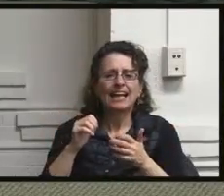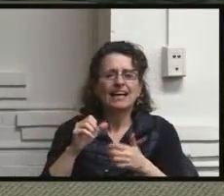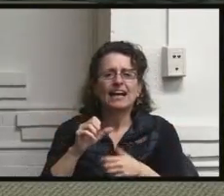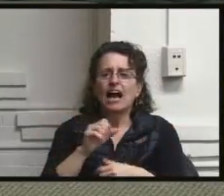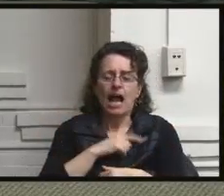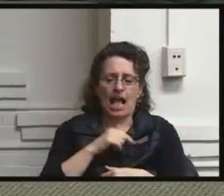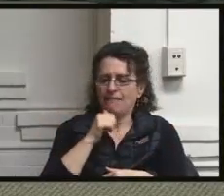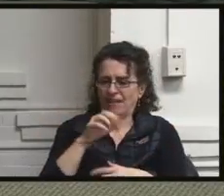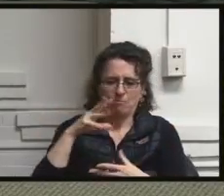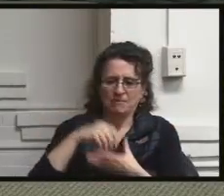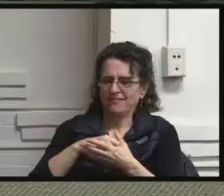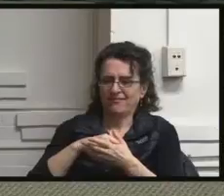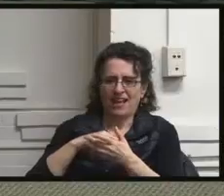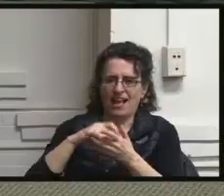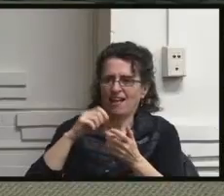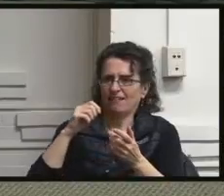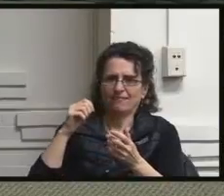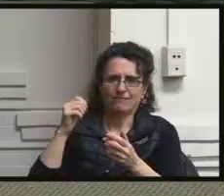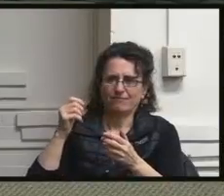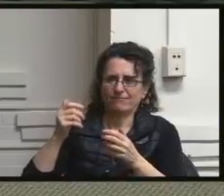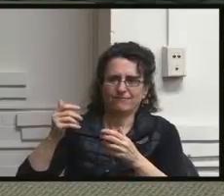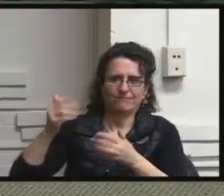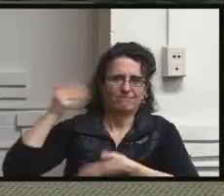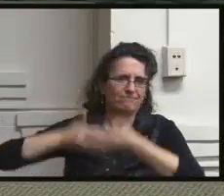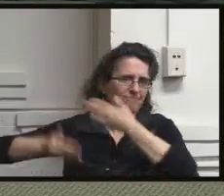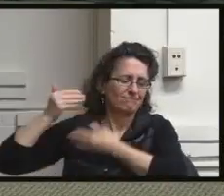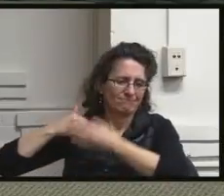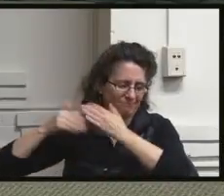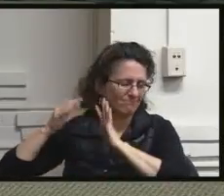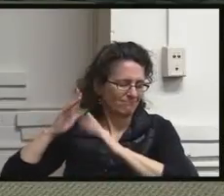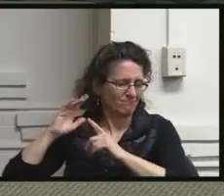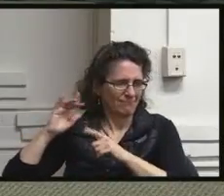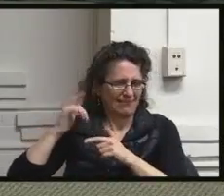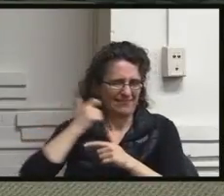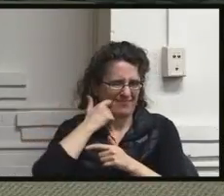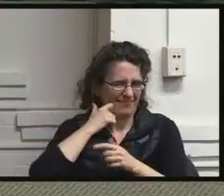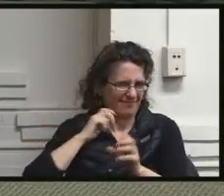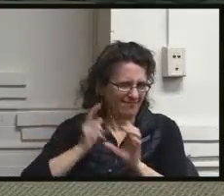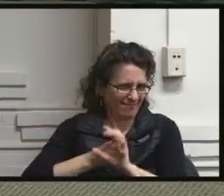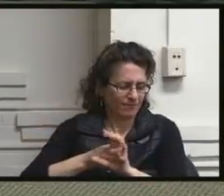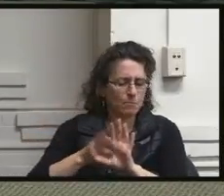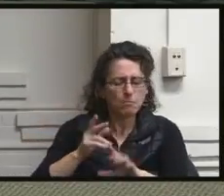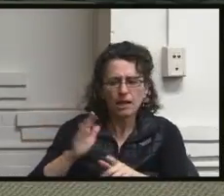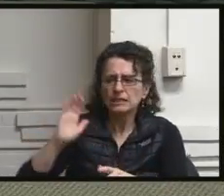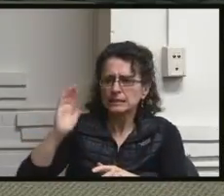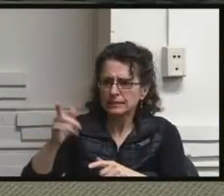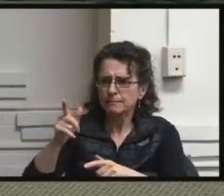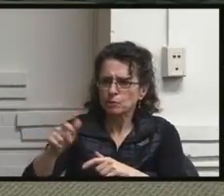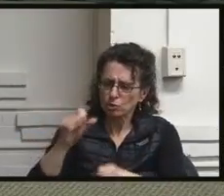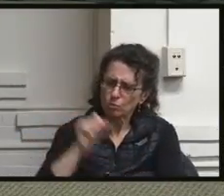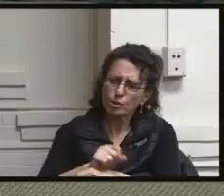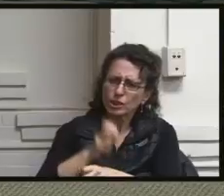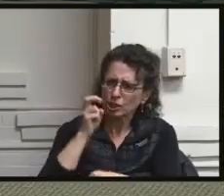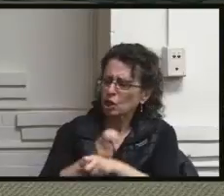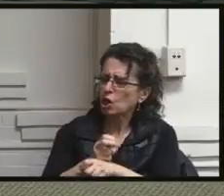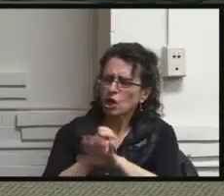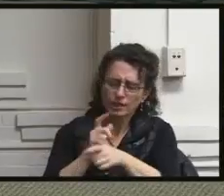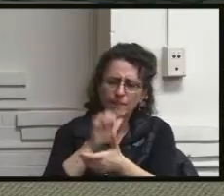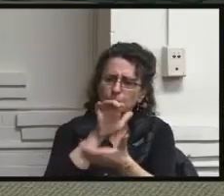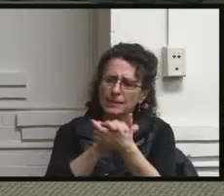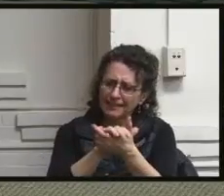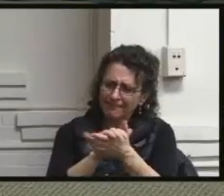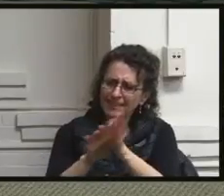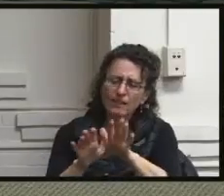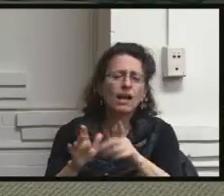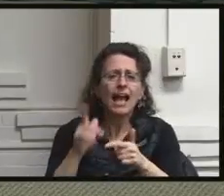far enough to know all of the history, but I hear that there's earnest work happening and it's sincere and it